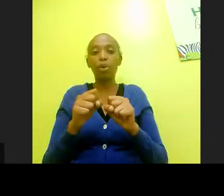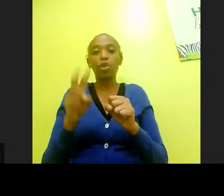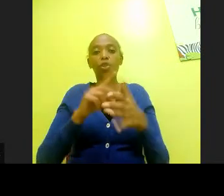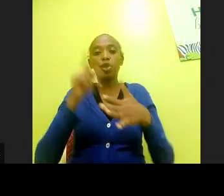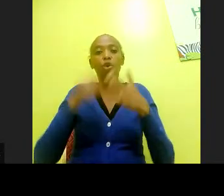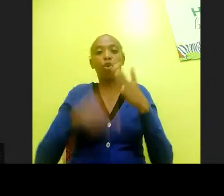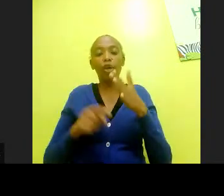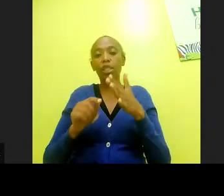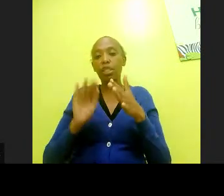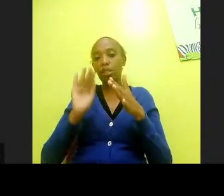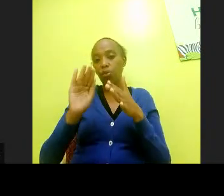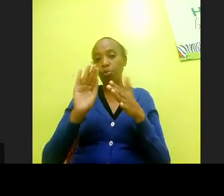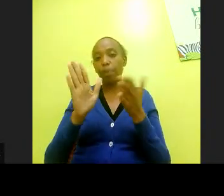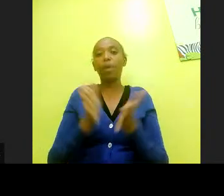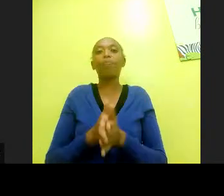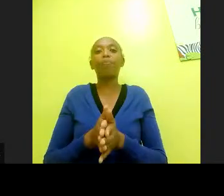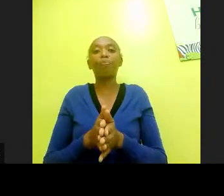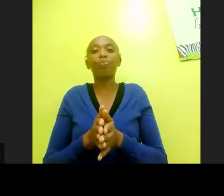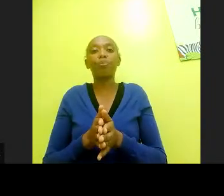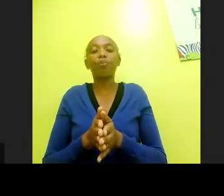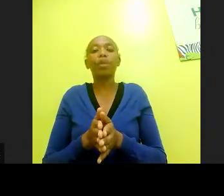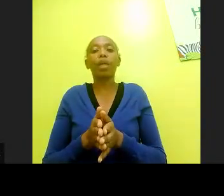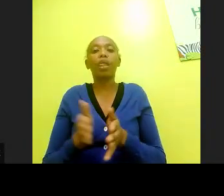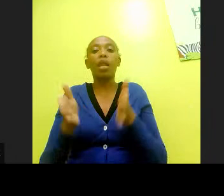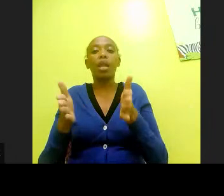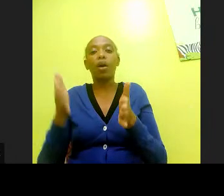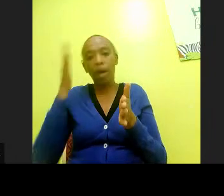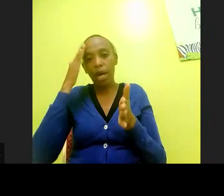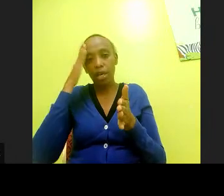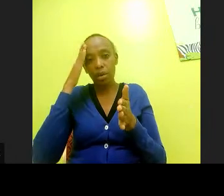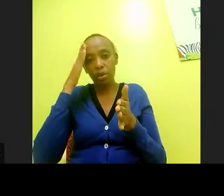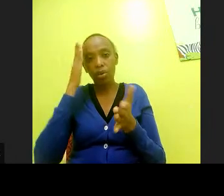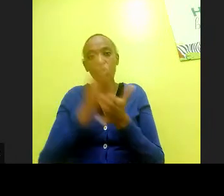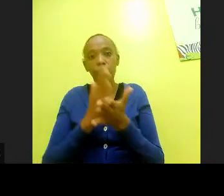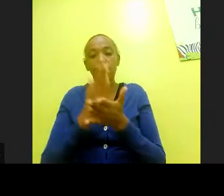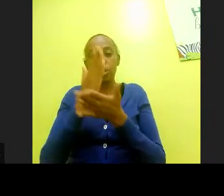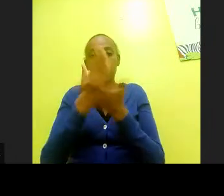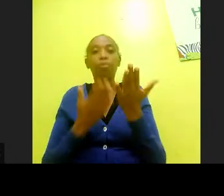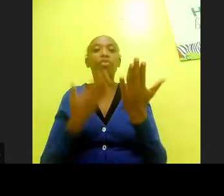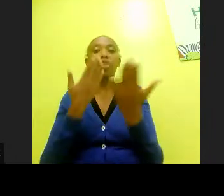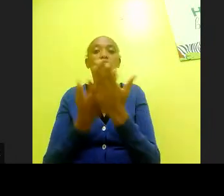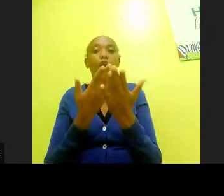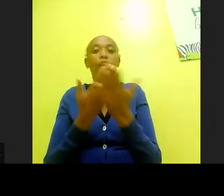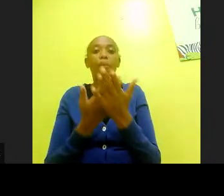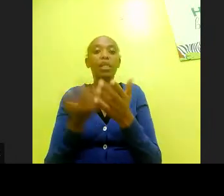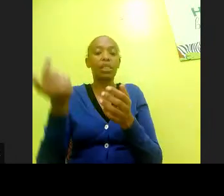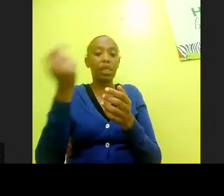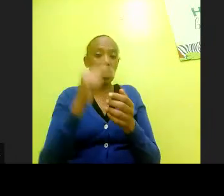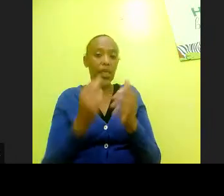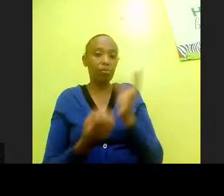on the table. I do take note, of course, some of the comments coming in.